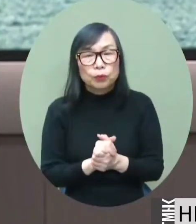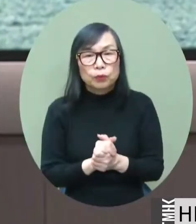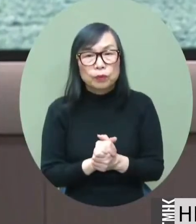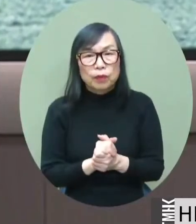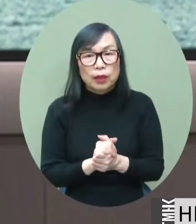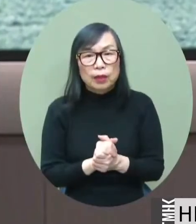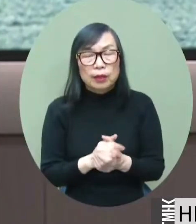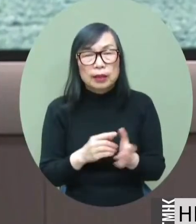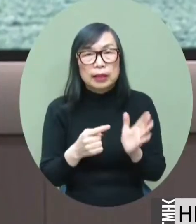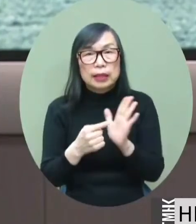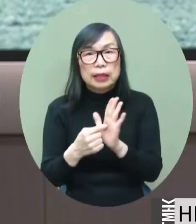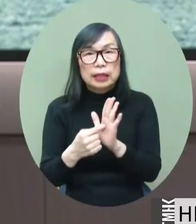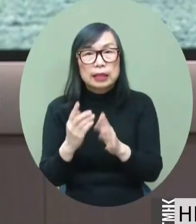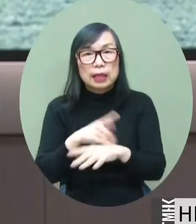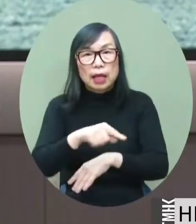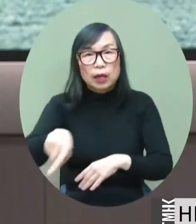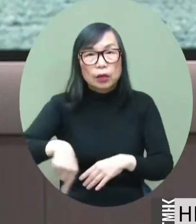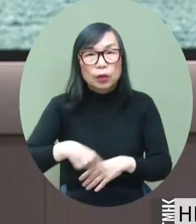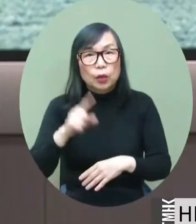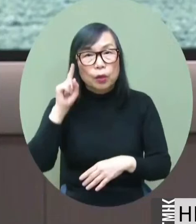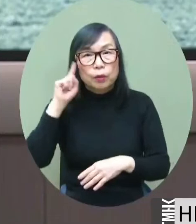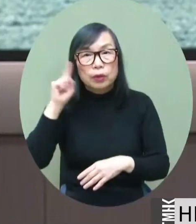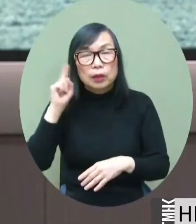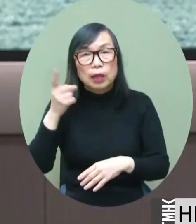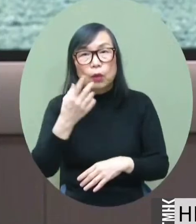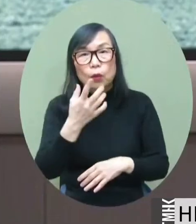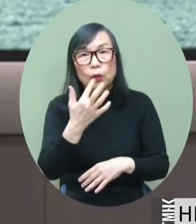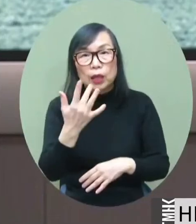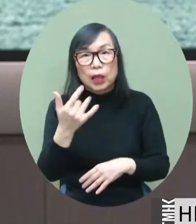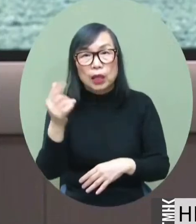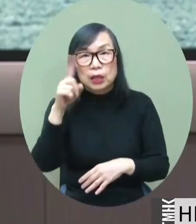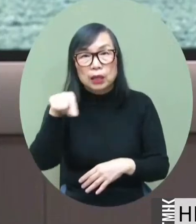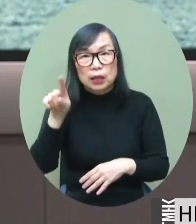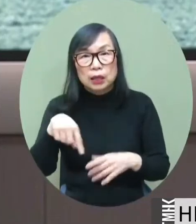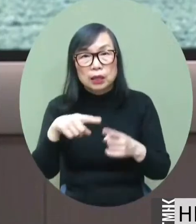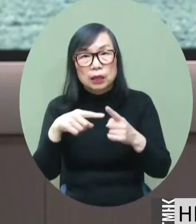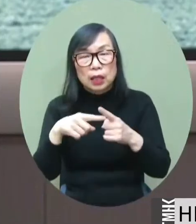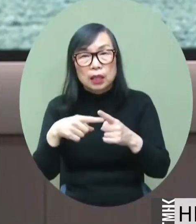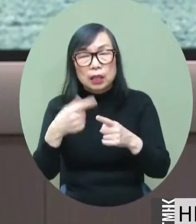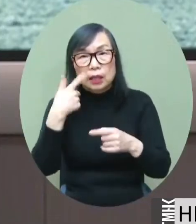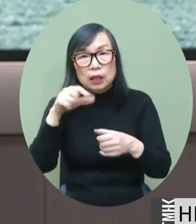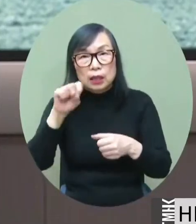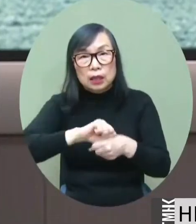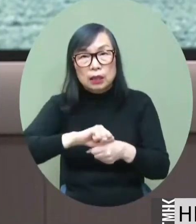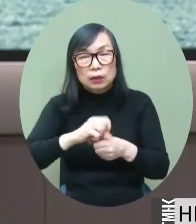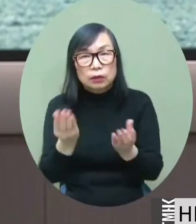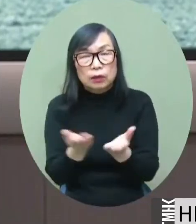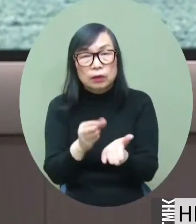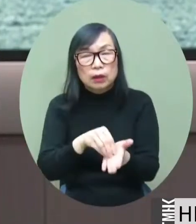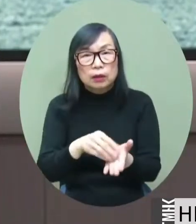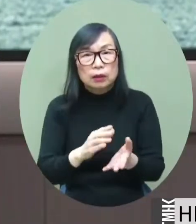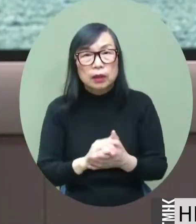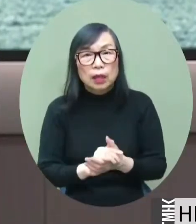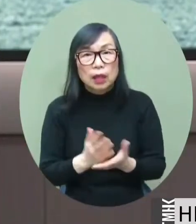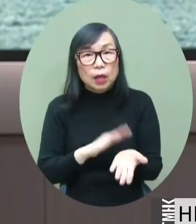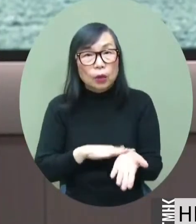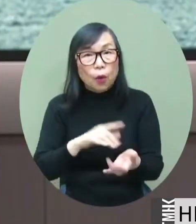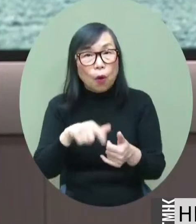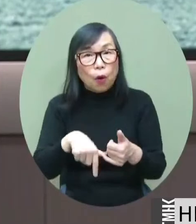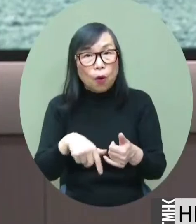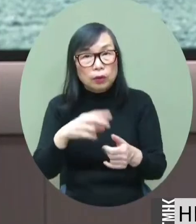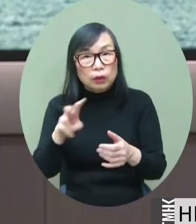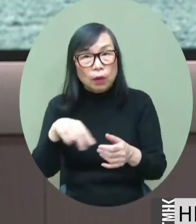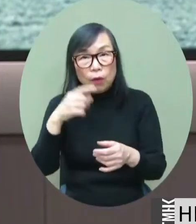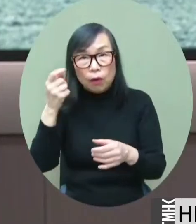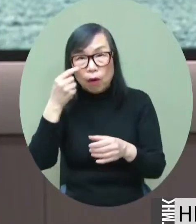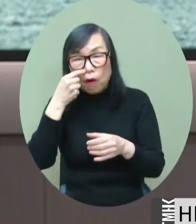is still at a high level. This means that in the community, several thousand people are infected